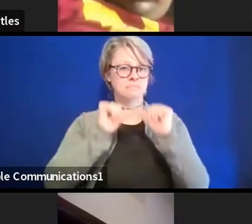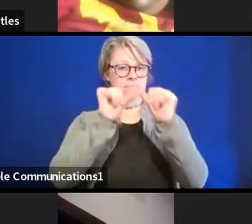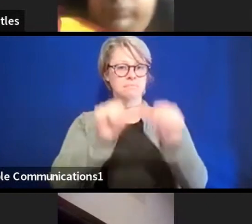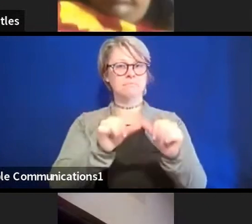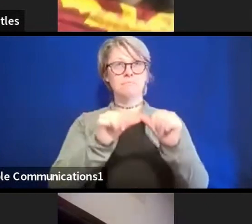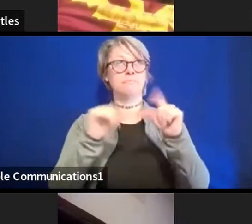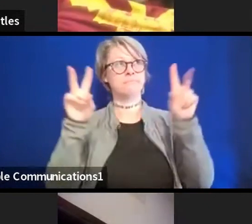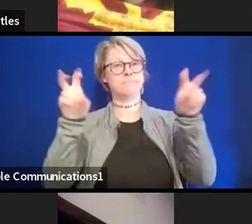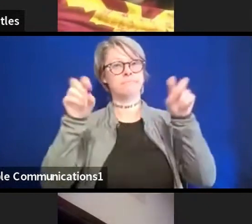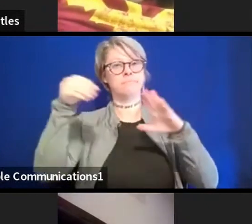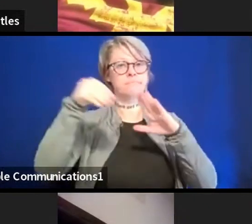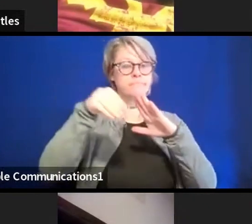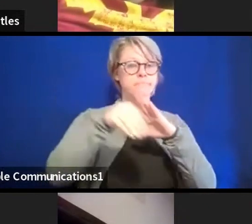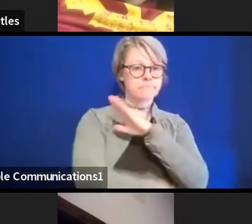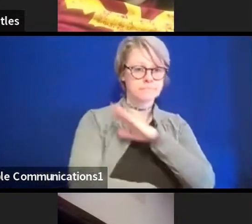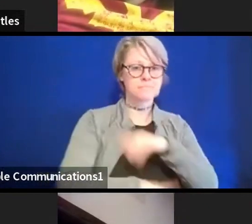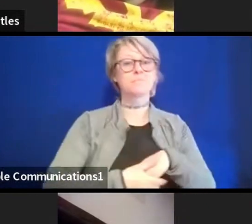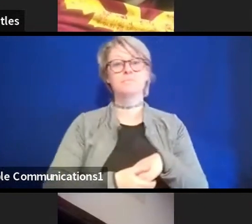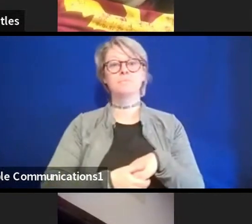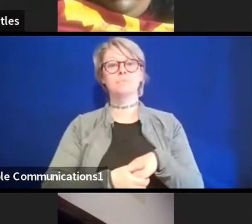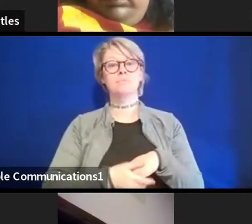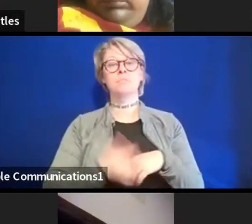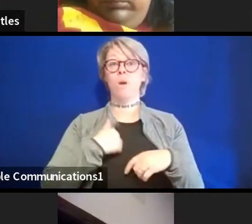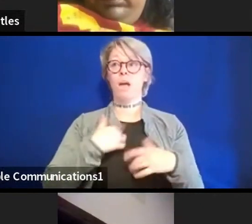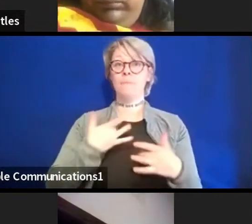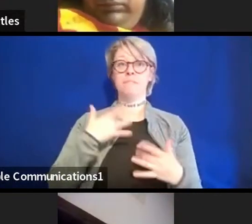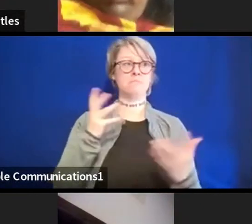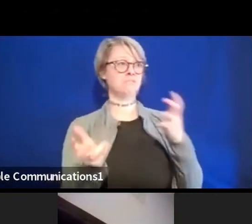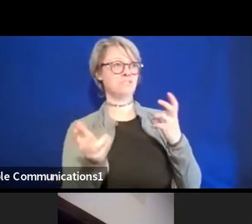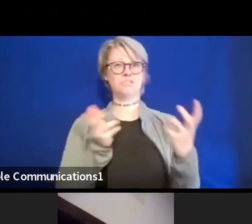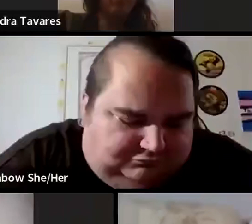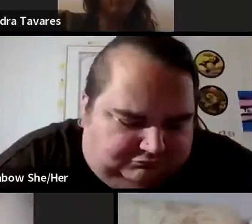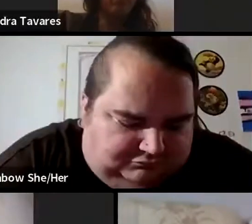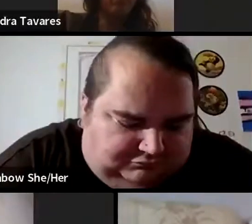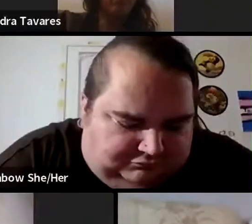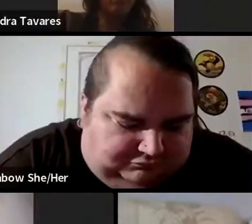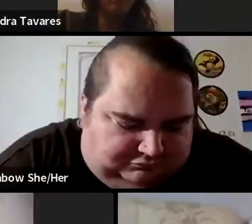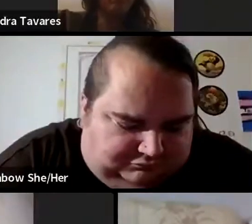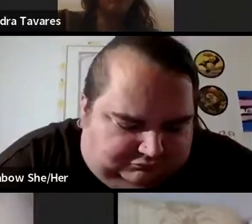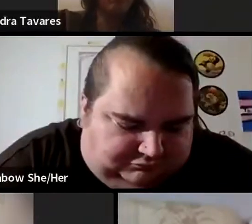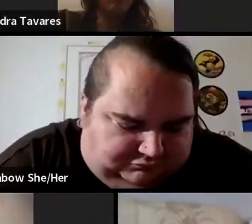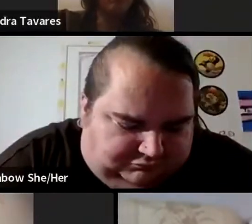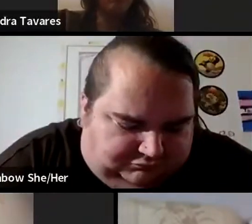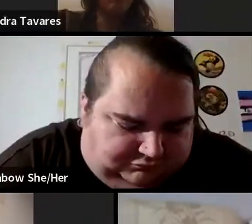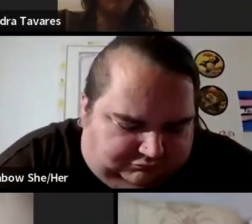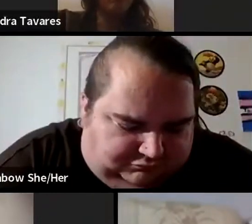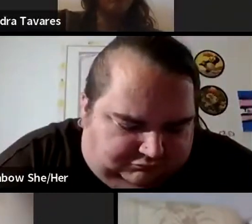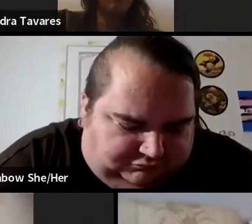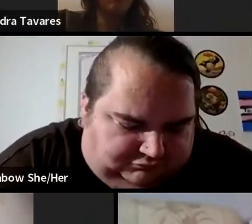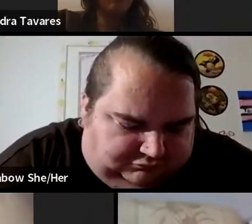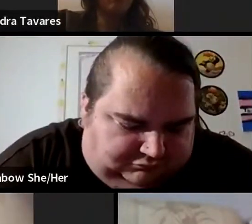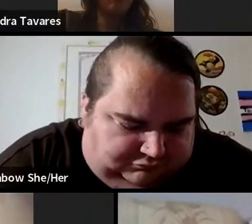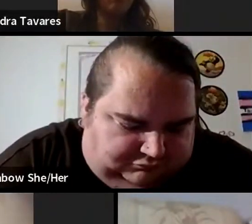spiral. So I'm always having to adapt to new situations. But anyways, I'm not a